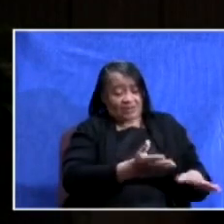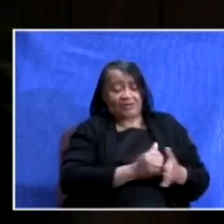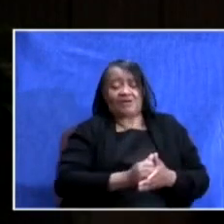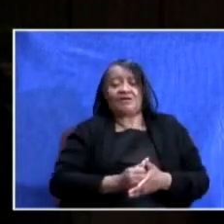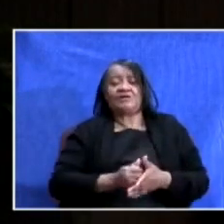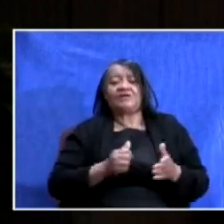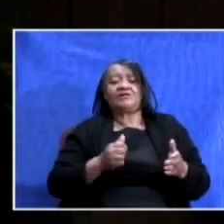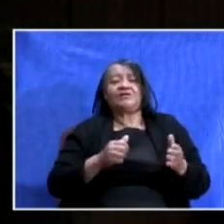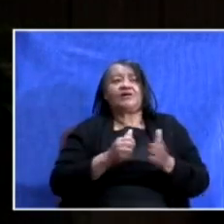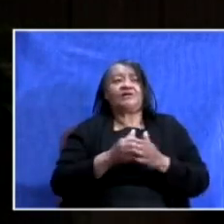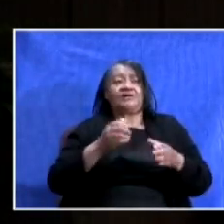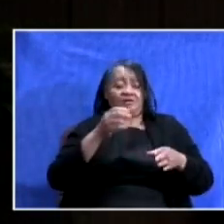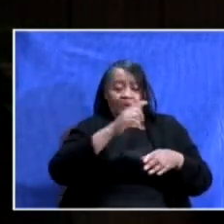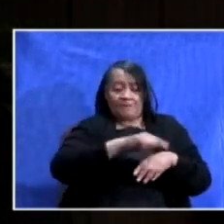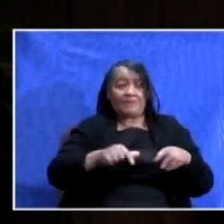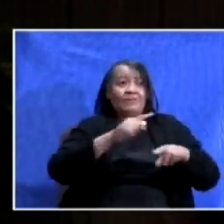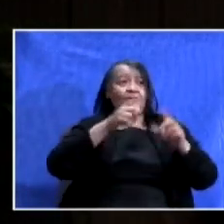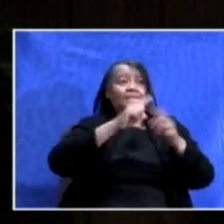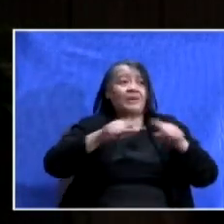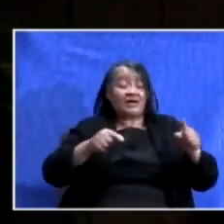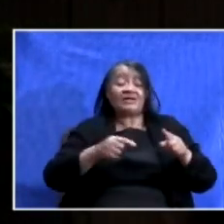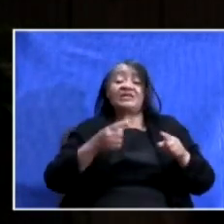But notice it says, in hell,